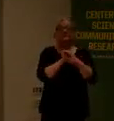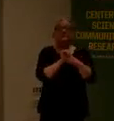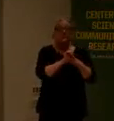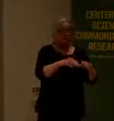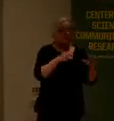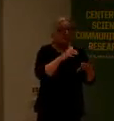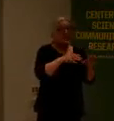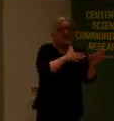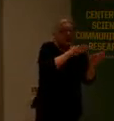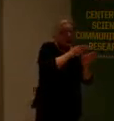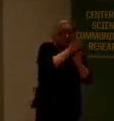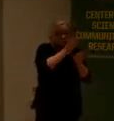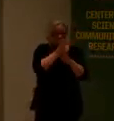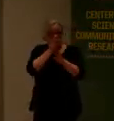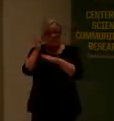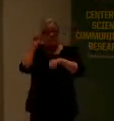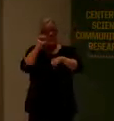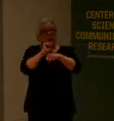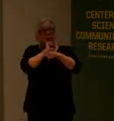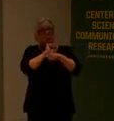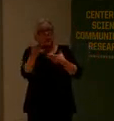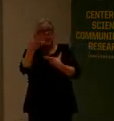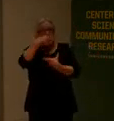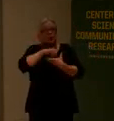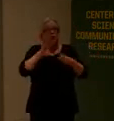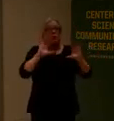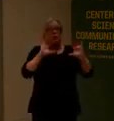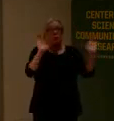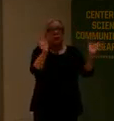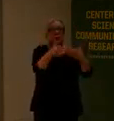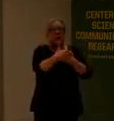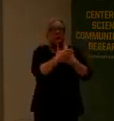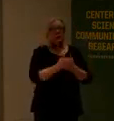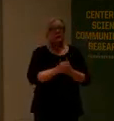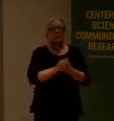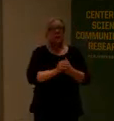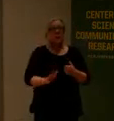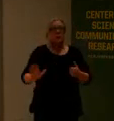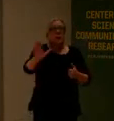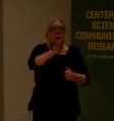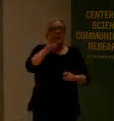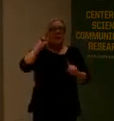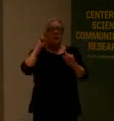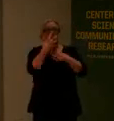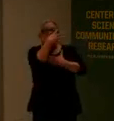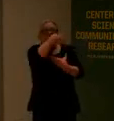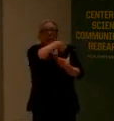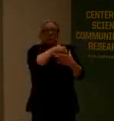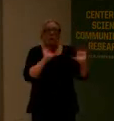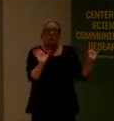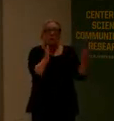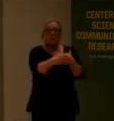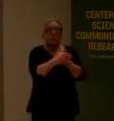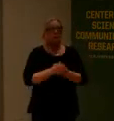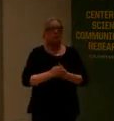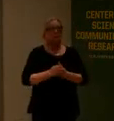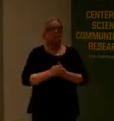transdisciplinary work into your classroom, adding the health lens and that personal perspective, thinking about how